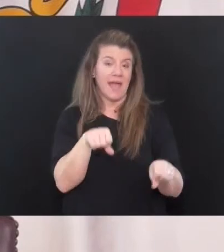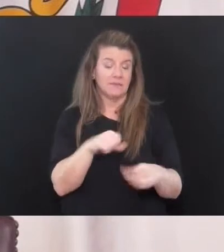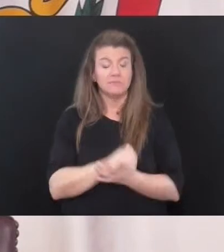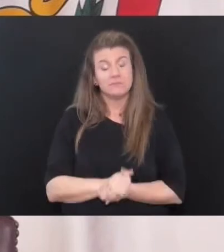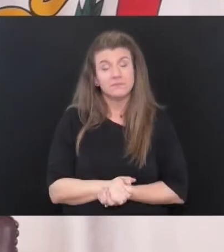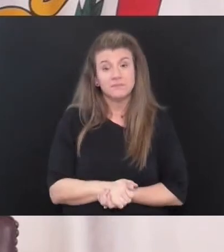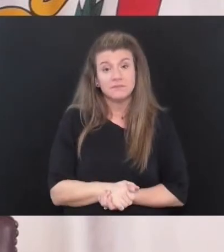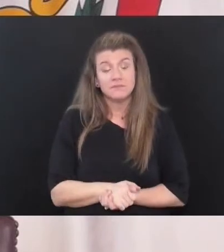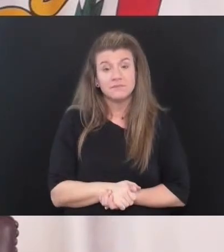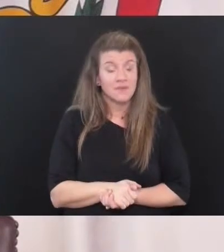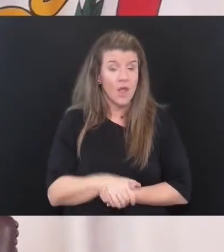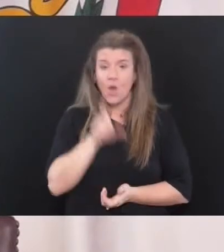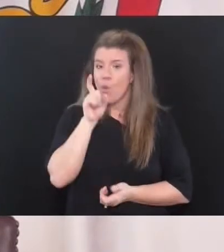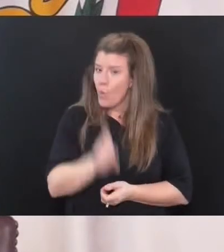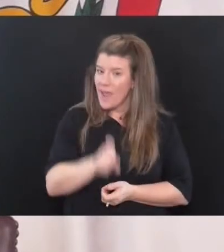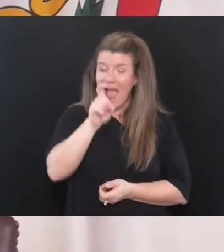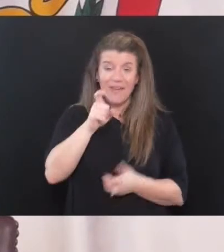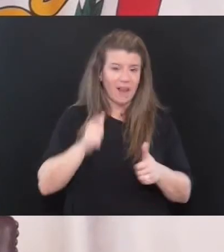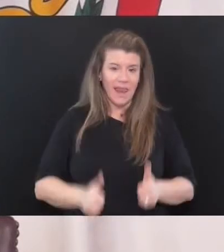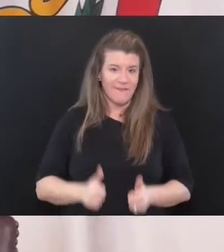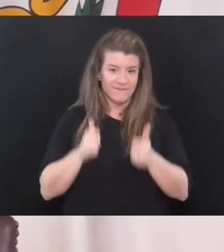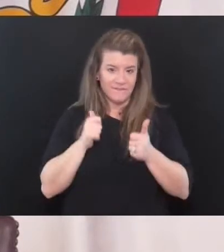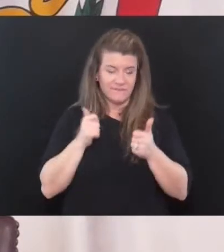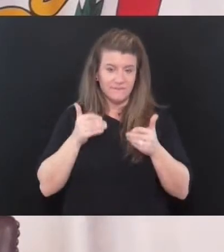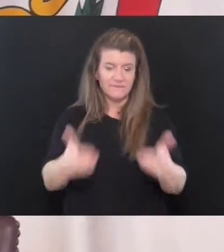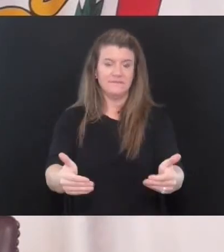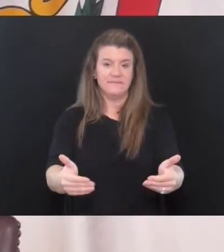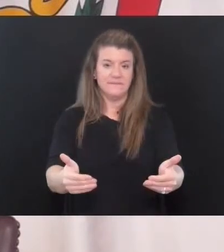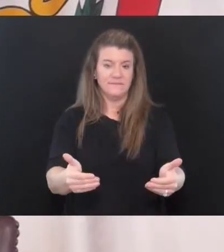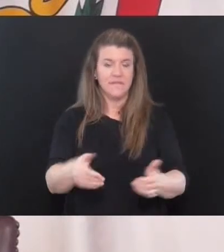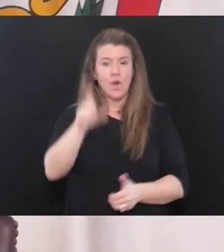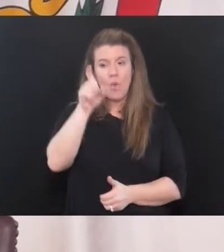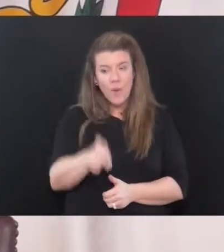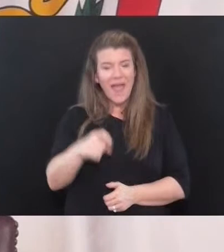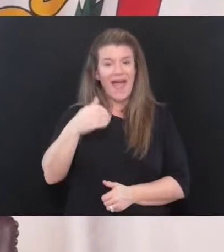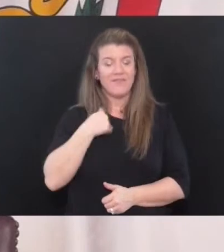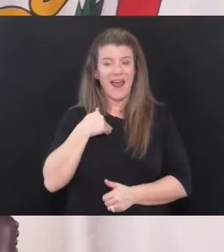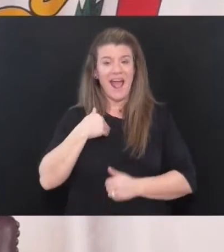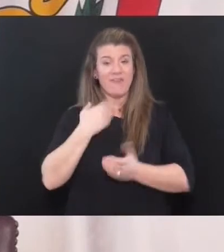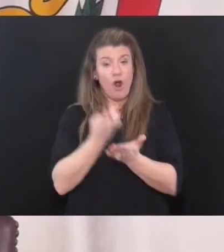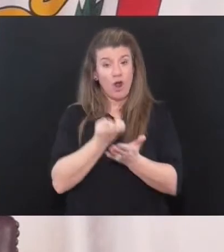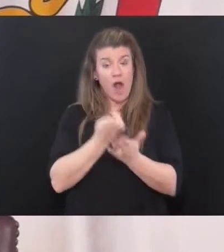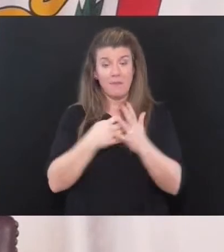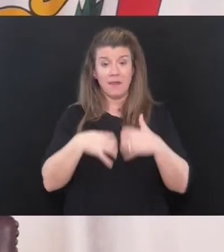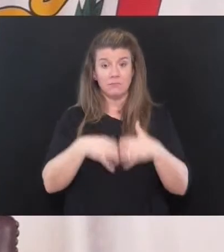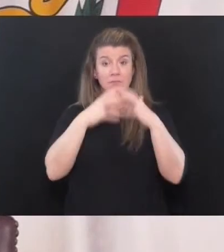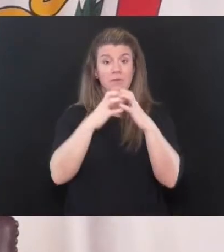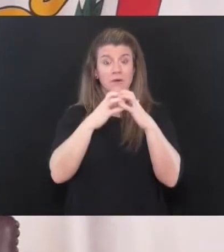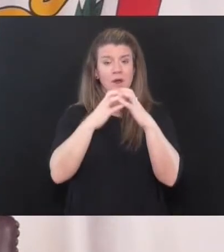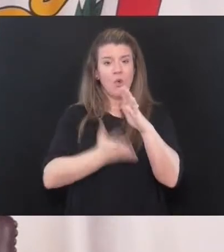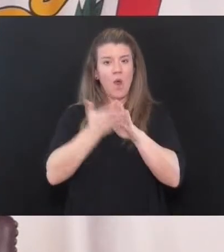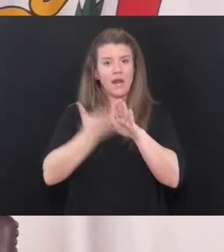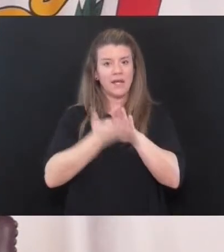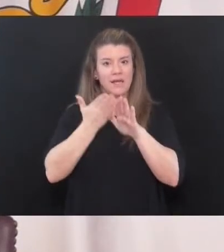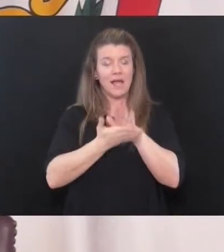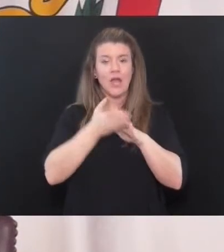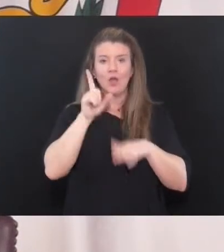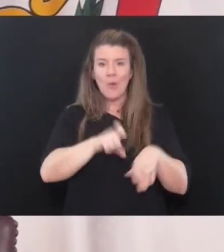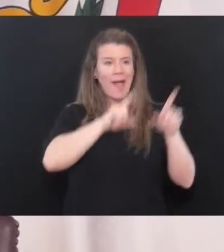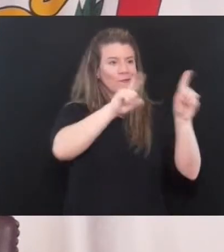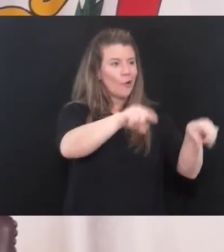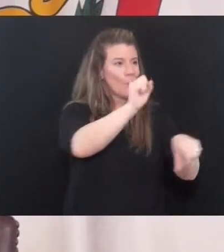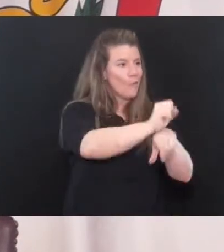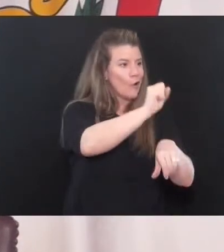can. We've got to go on and live. We've got to have the engine of our economy running. We got to go to work, and we got to go